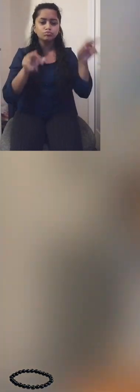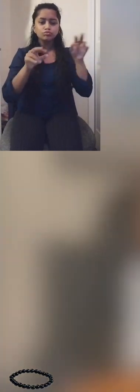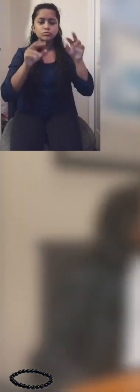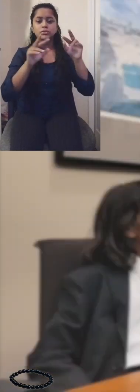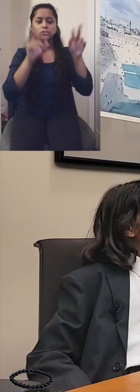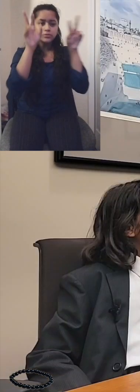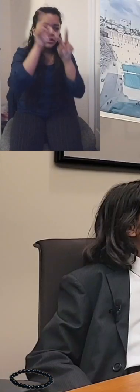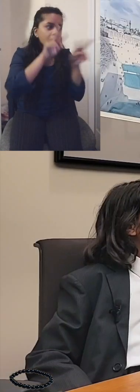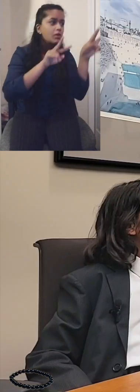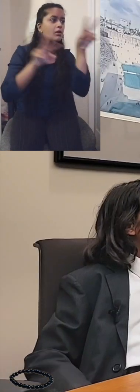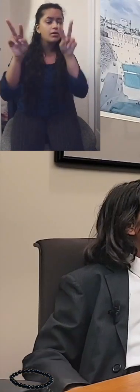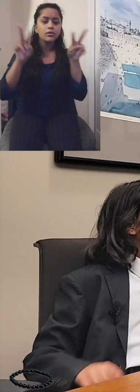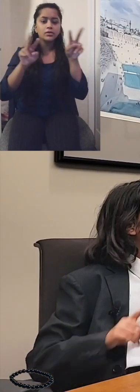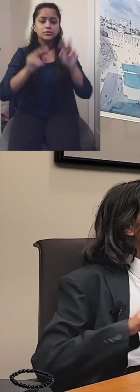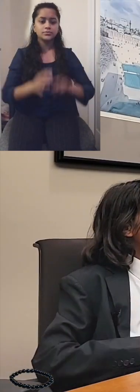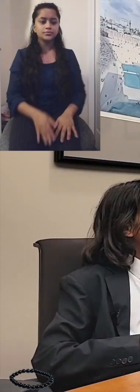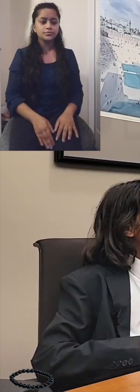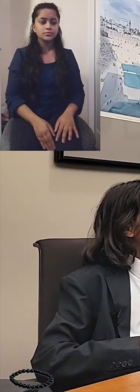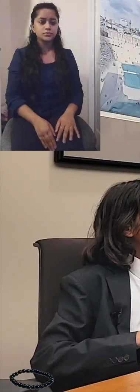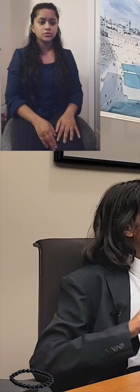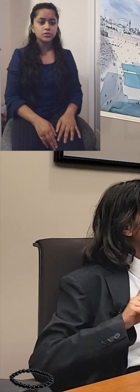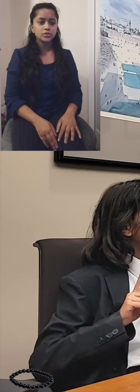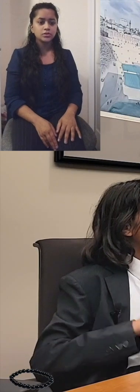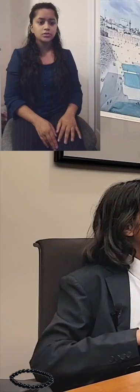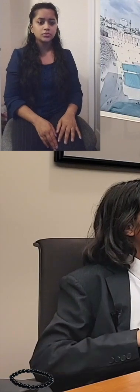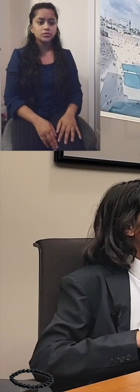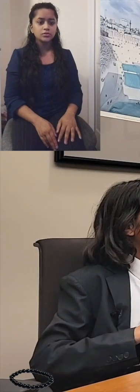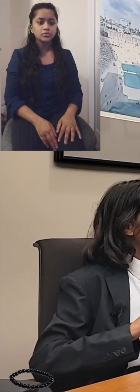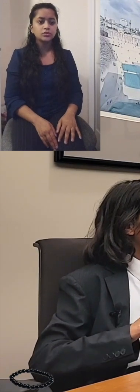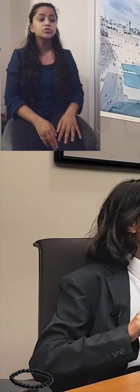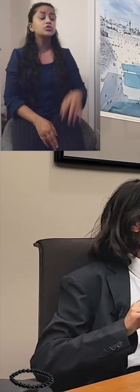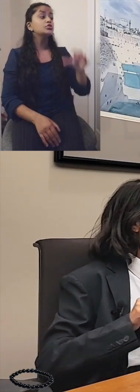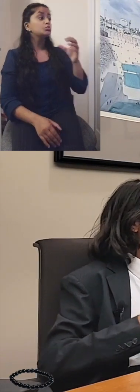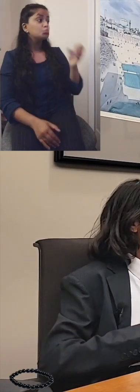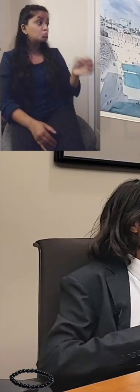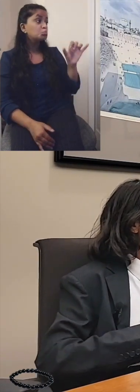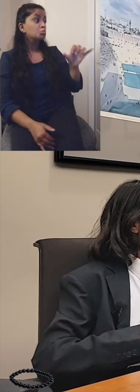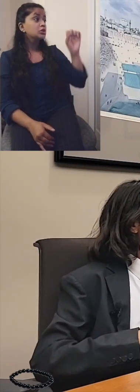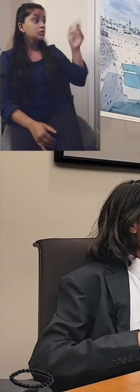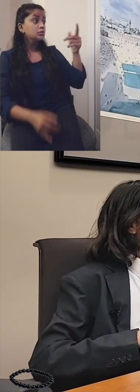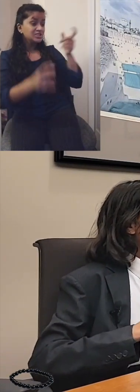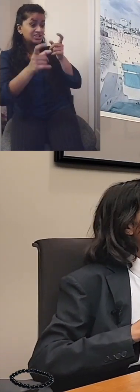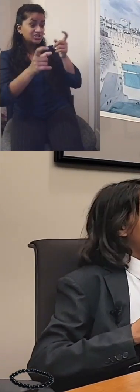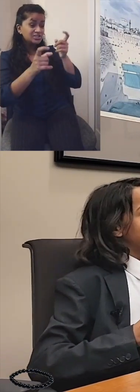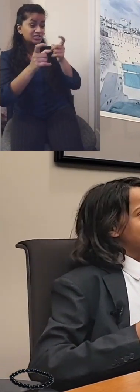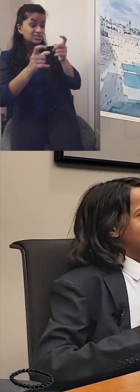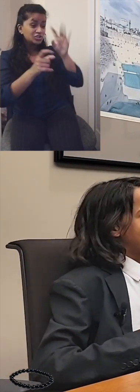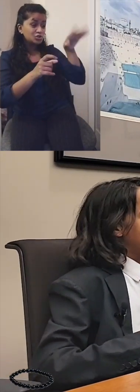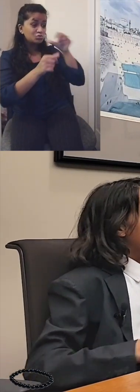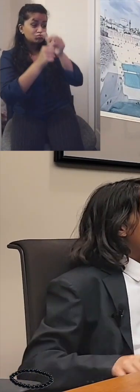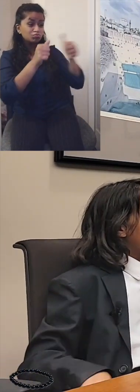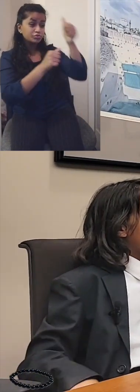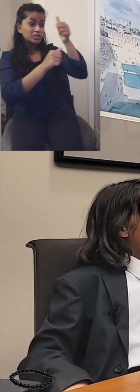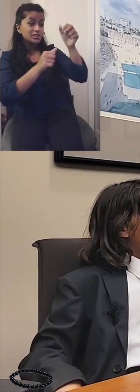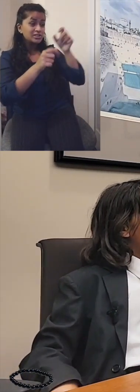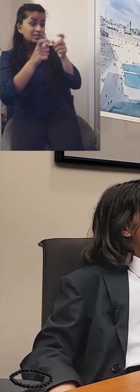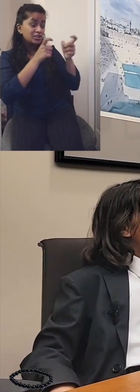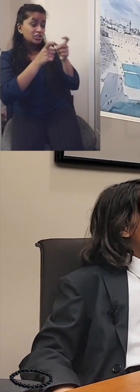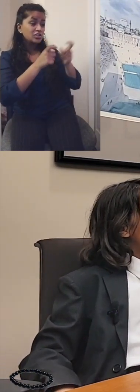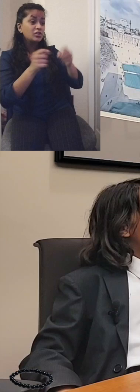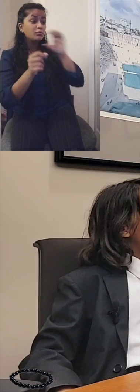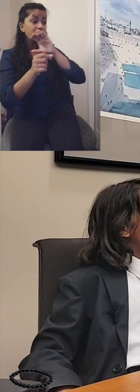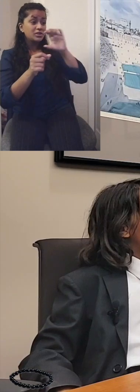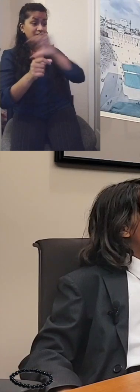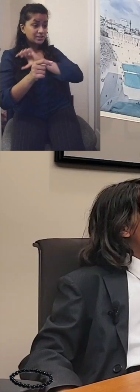well. So the governor is in touch with the king and in charge of the police and in charge of security. And